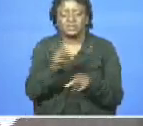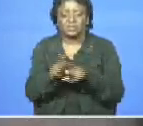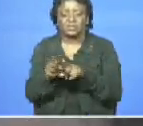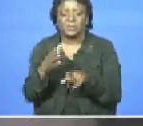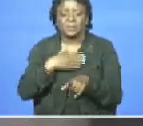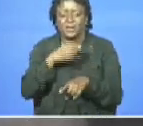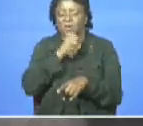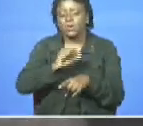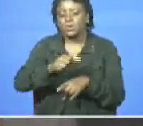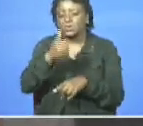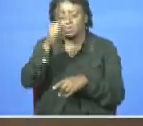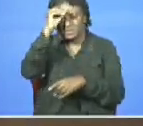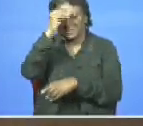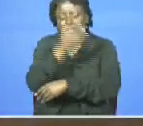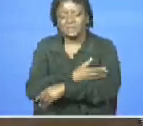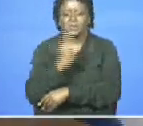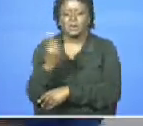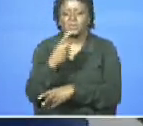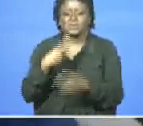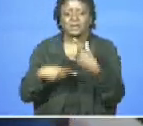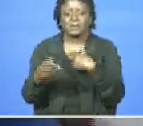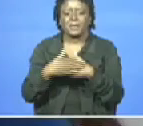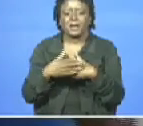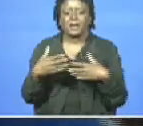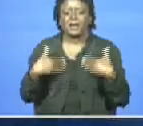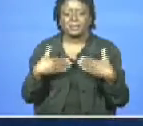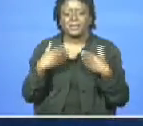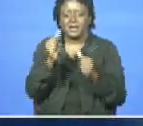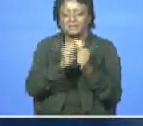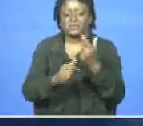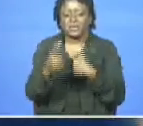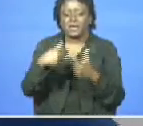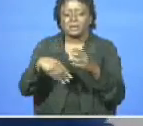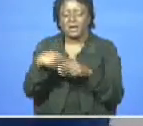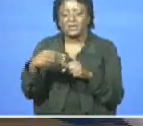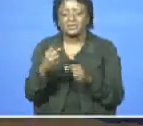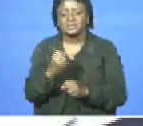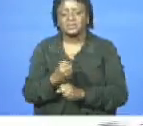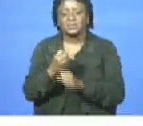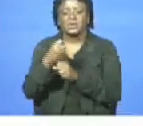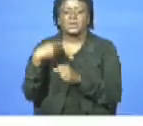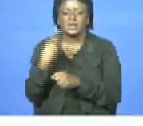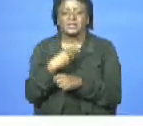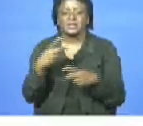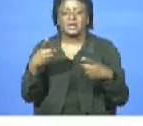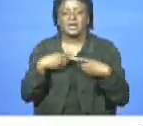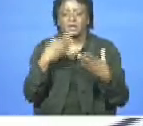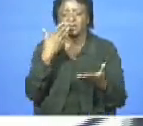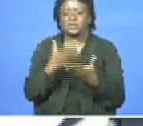come to give back with St. John's. We're glad that everybody came out and supported us, and we had a good